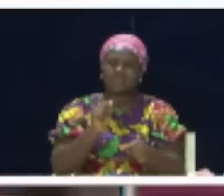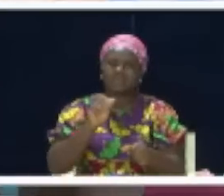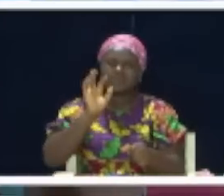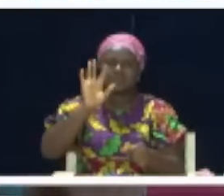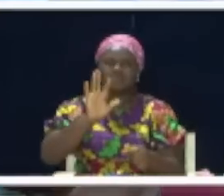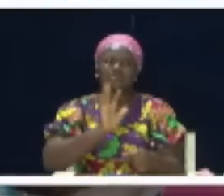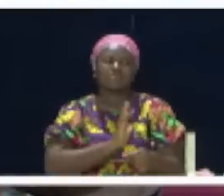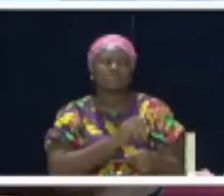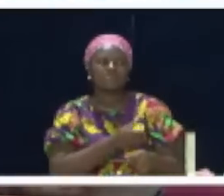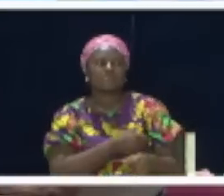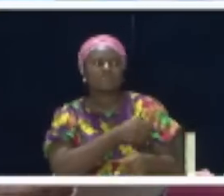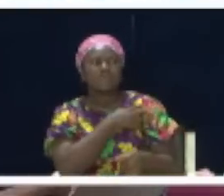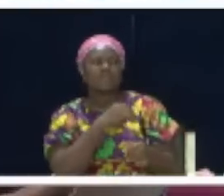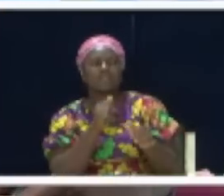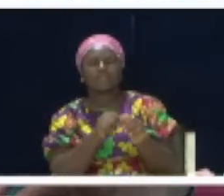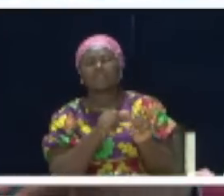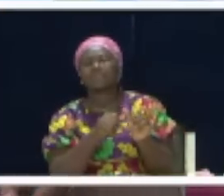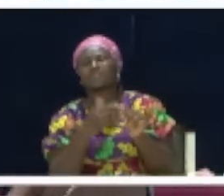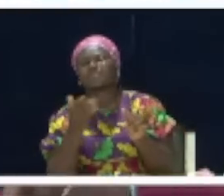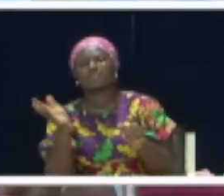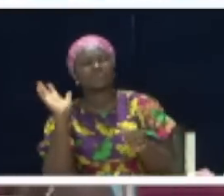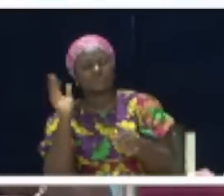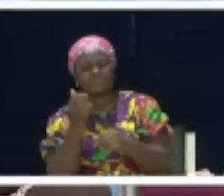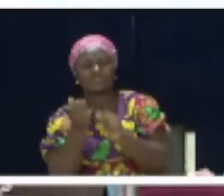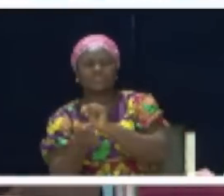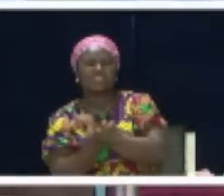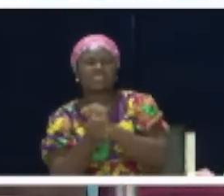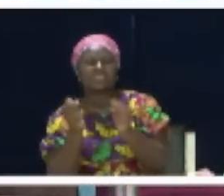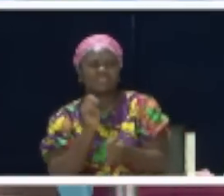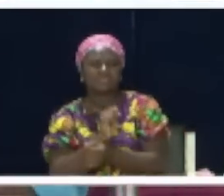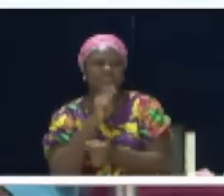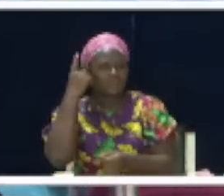And everything will change for the better.